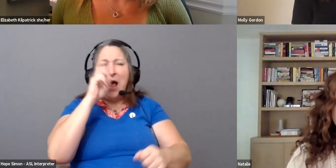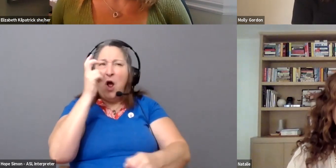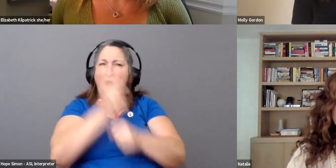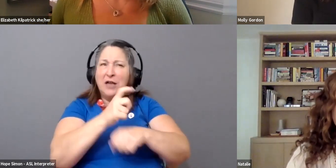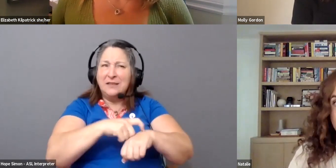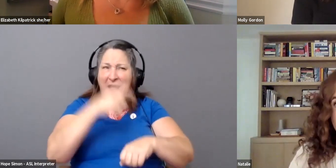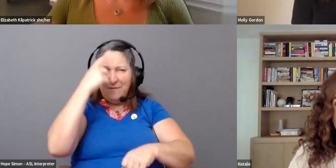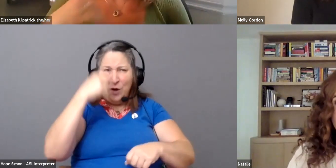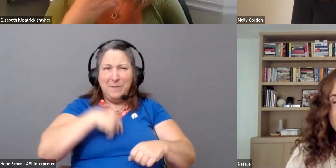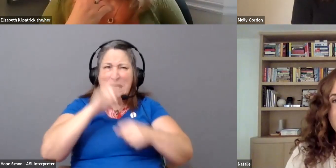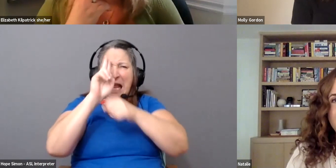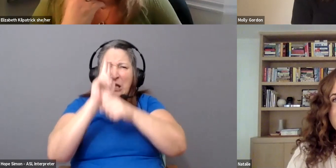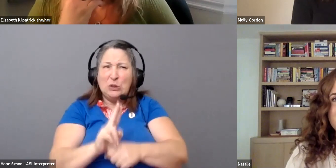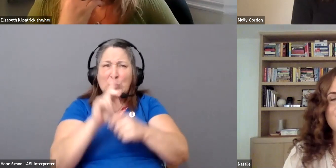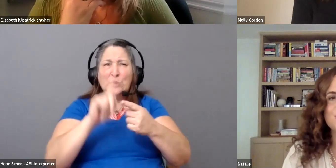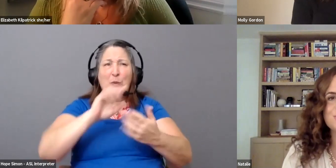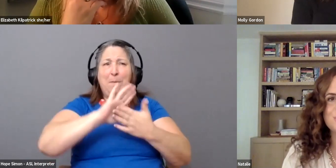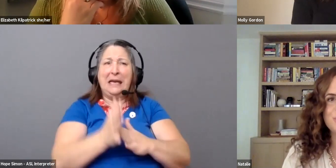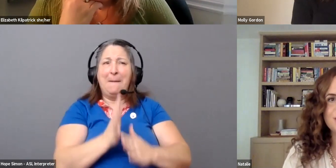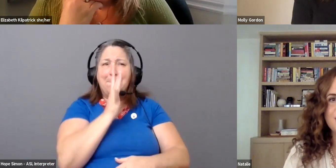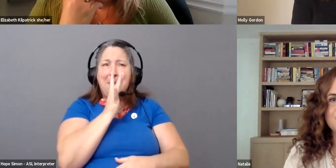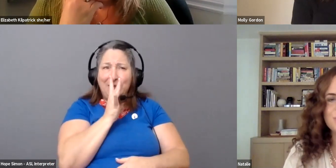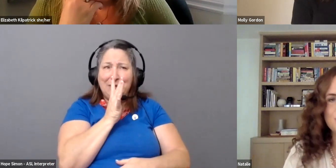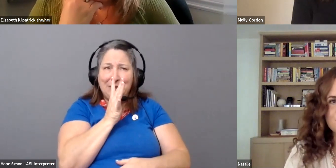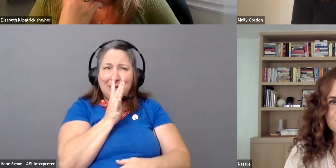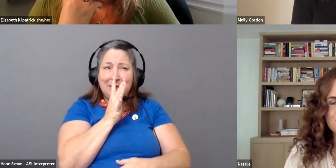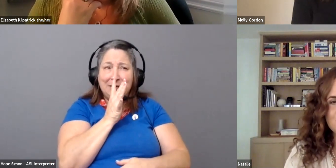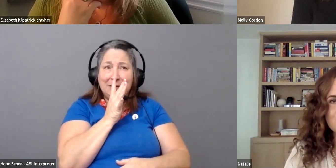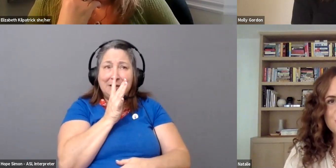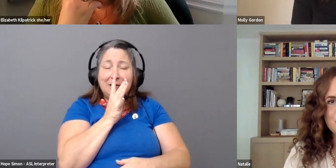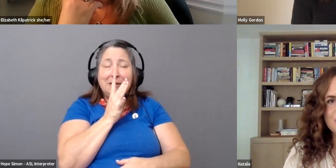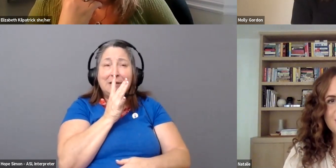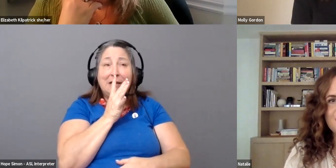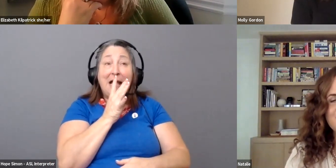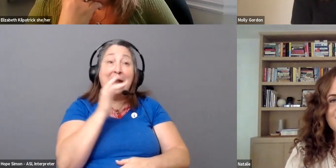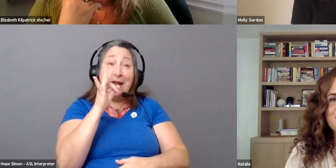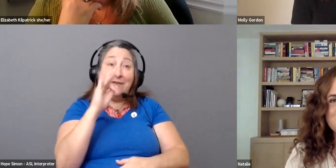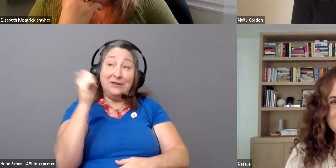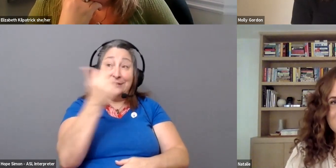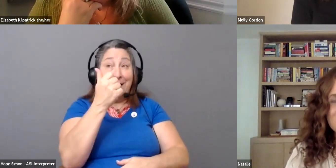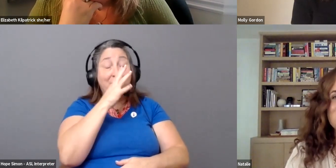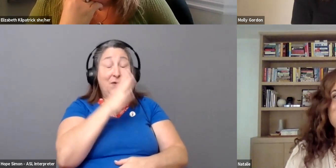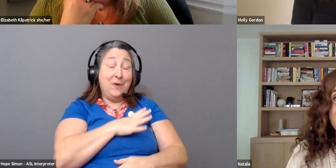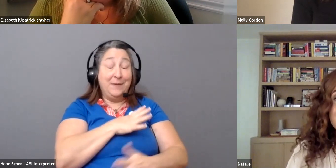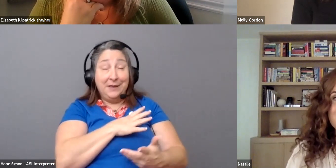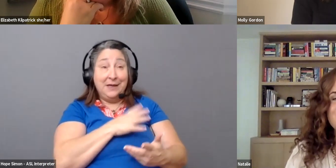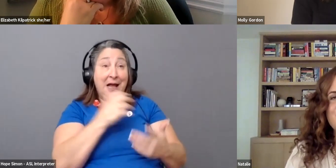to being a mother. And I also, as we all do, if you're a woman, have a unique